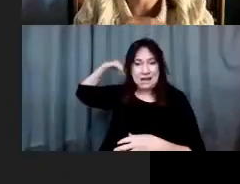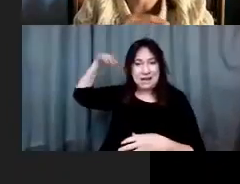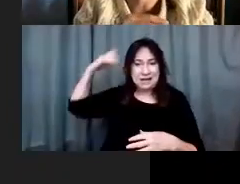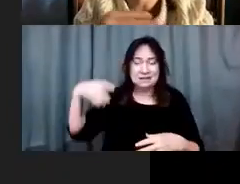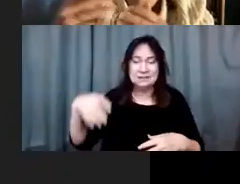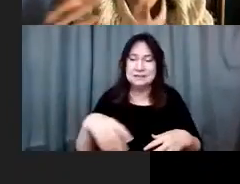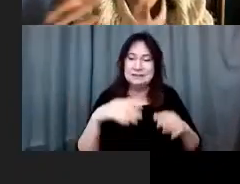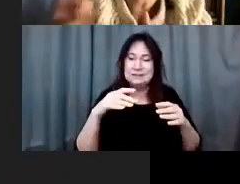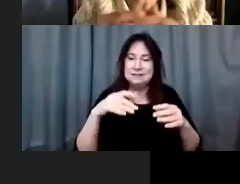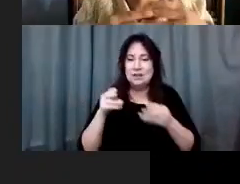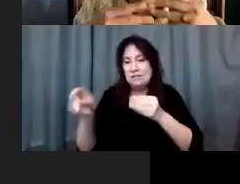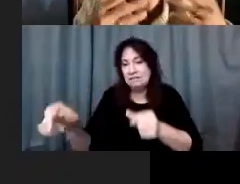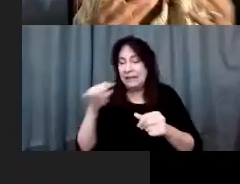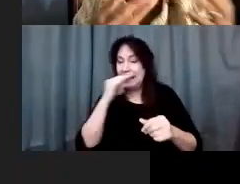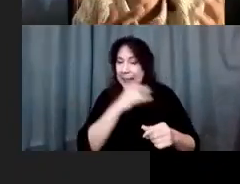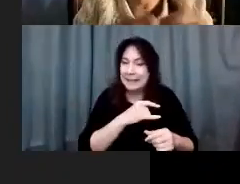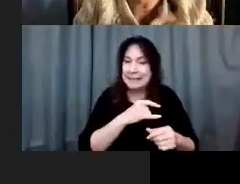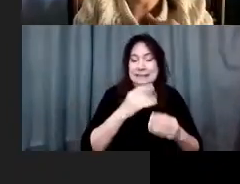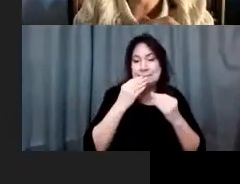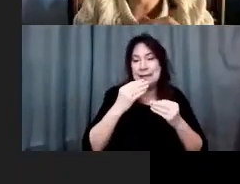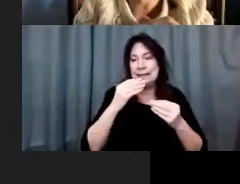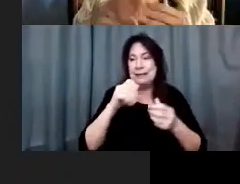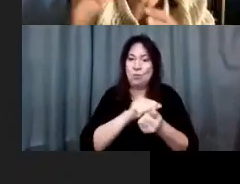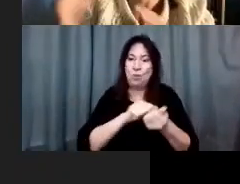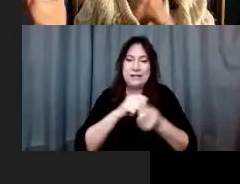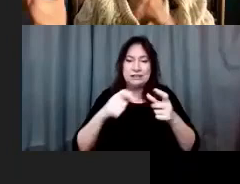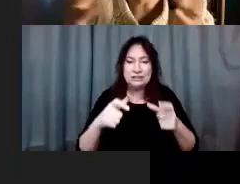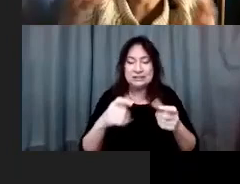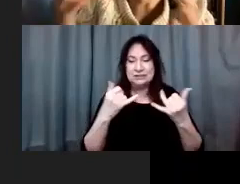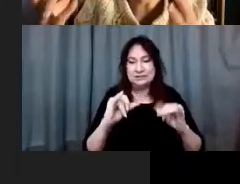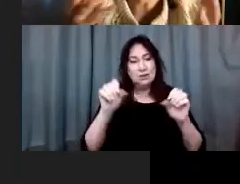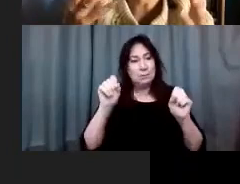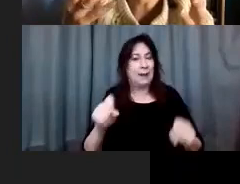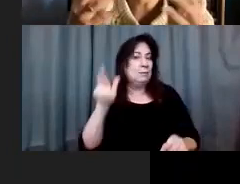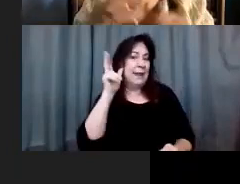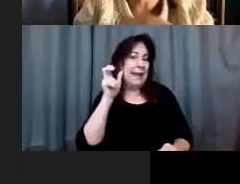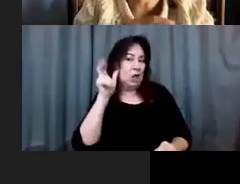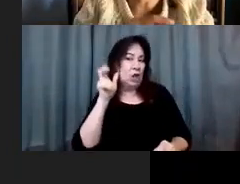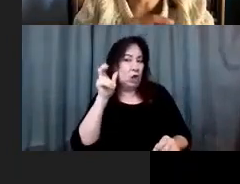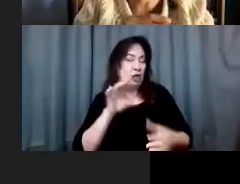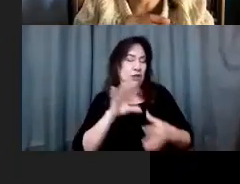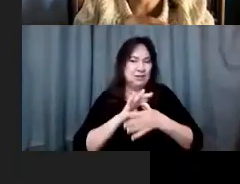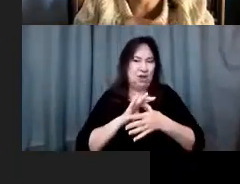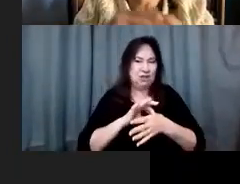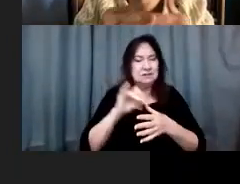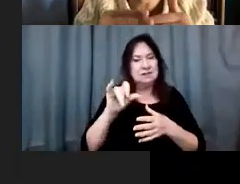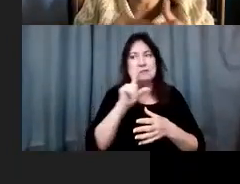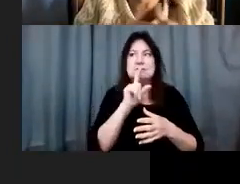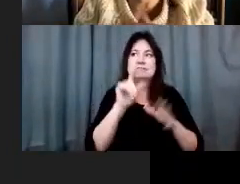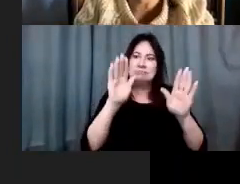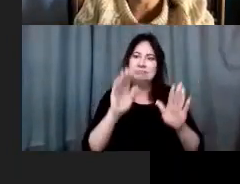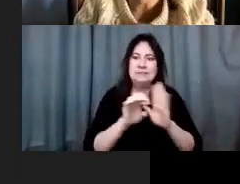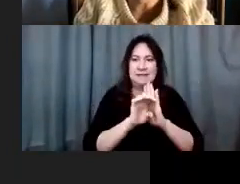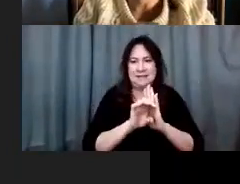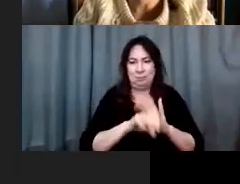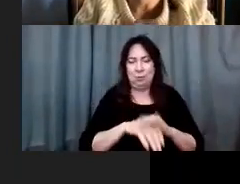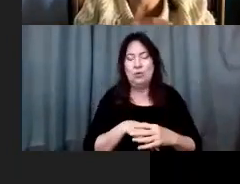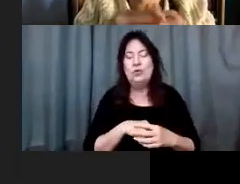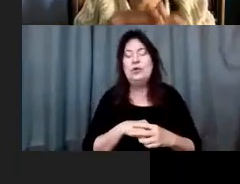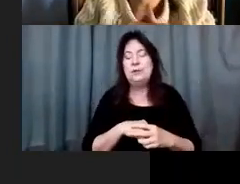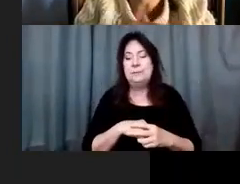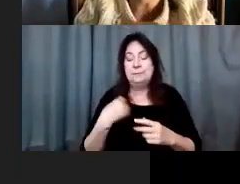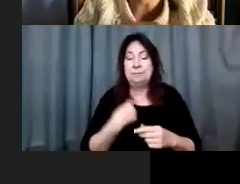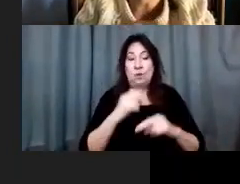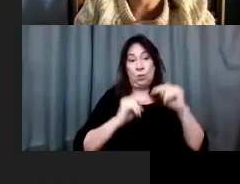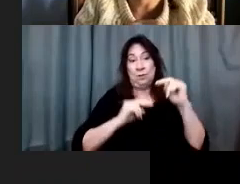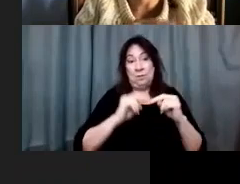kids a meal or do some dishes, you're still gonna be able to hear that content. And that's gonna be a great example of we